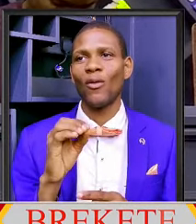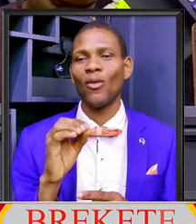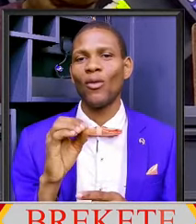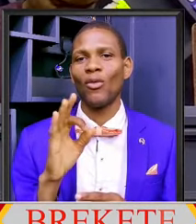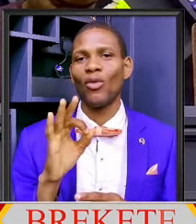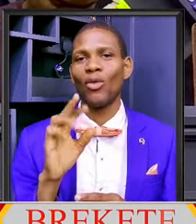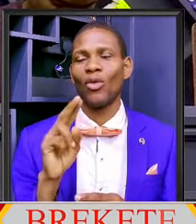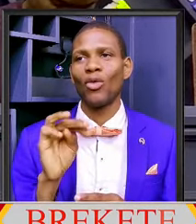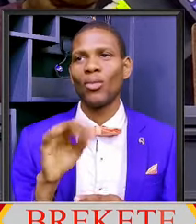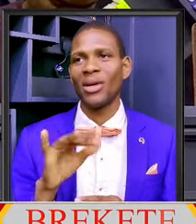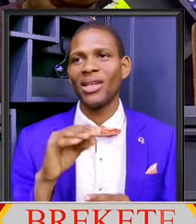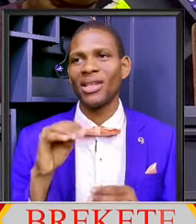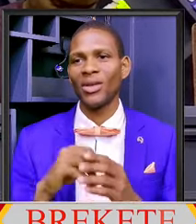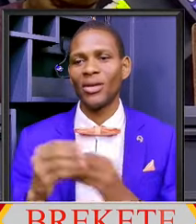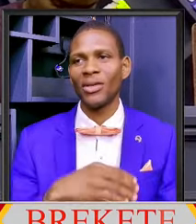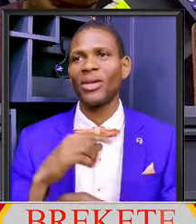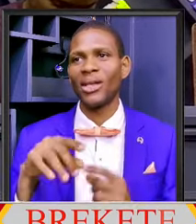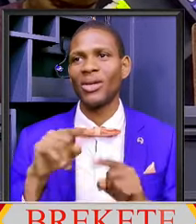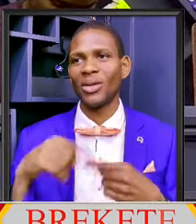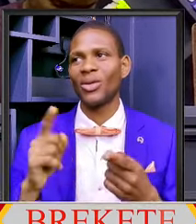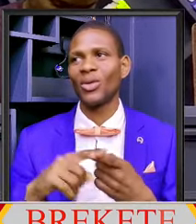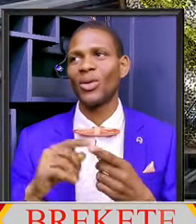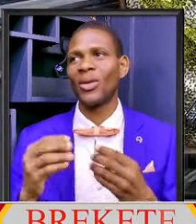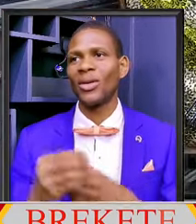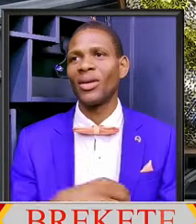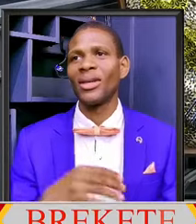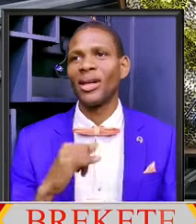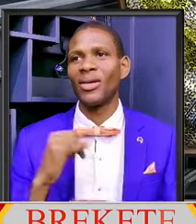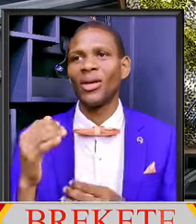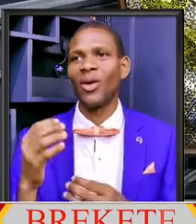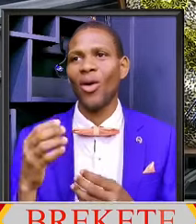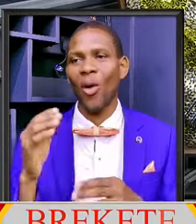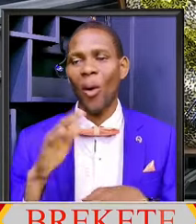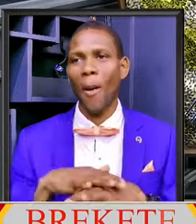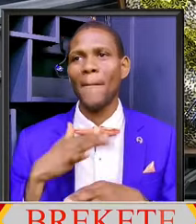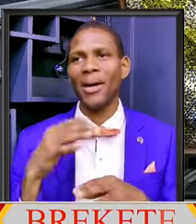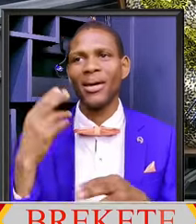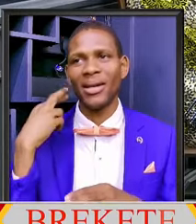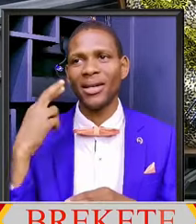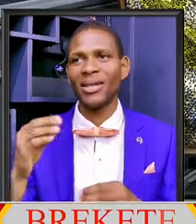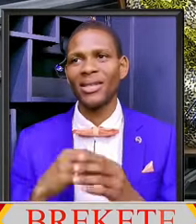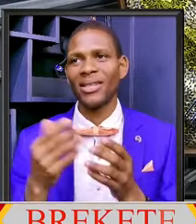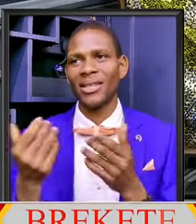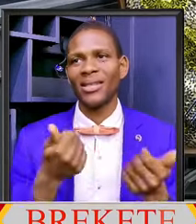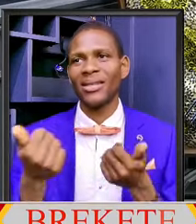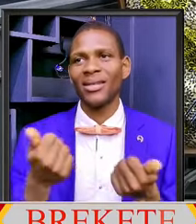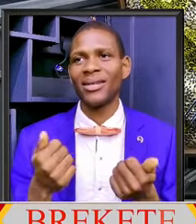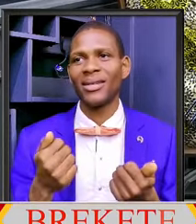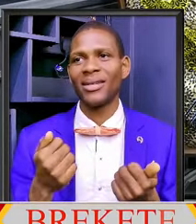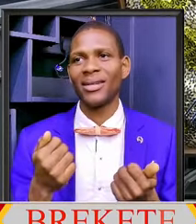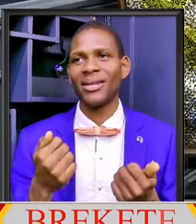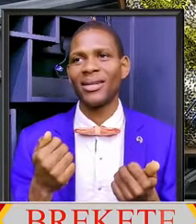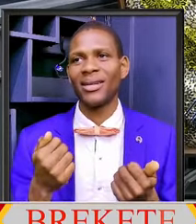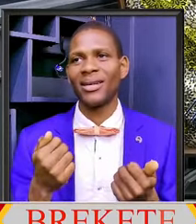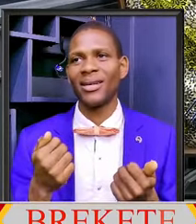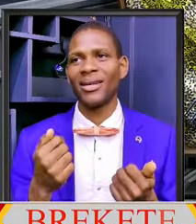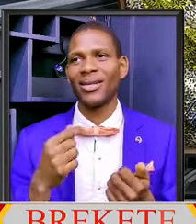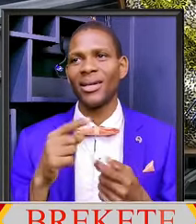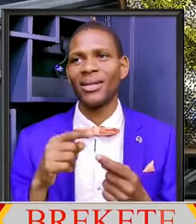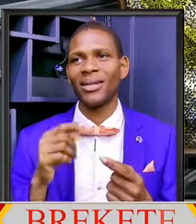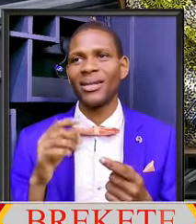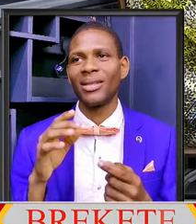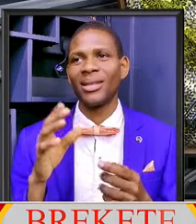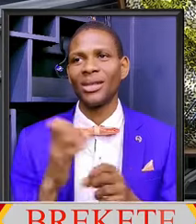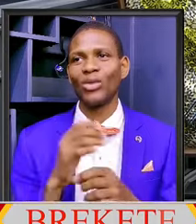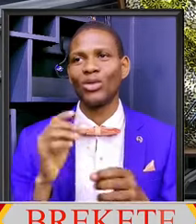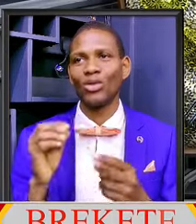Fumi. And in the office, if I'm going to office, I will on my radio in the car. I will say in the car. When it's taking